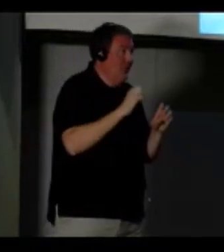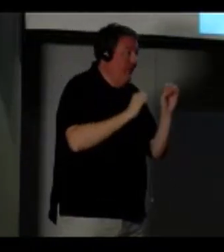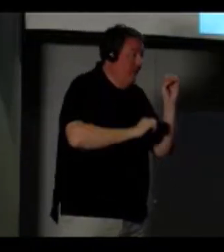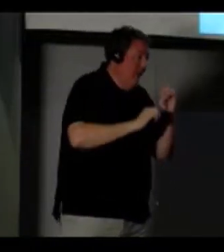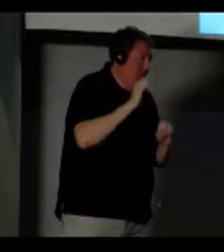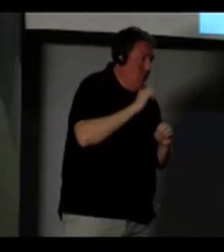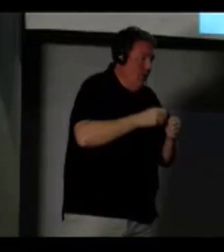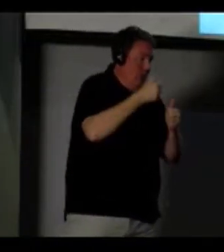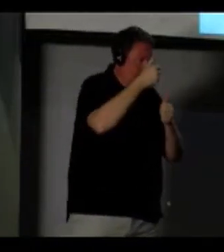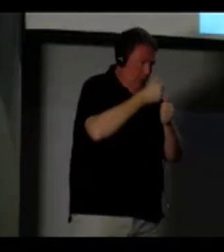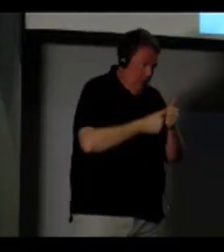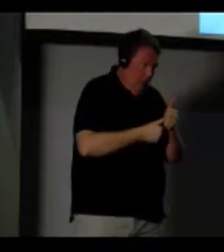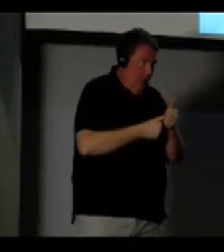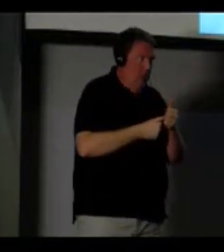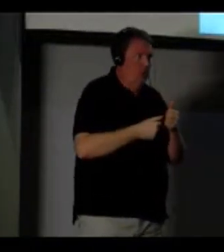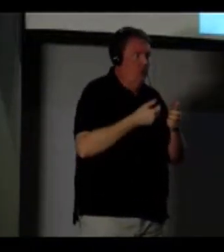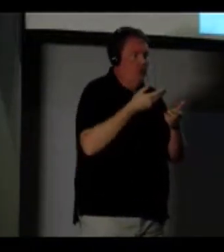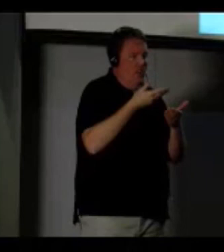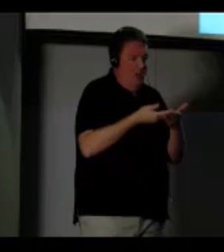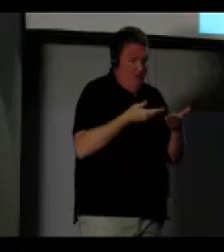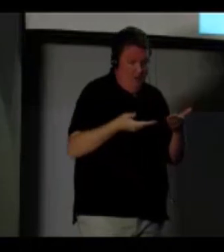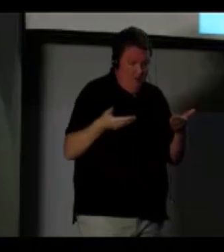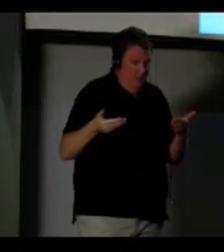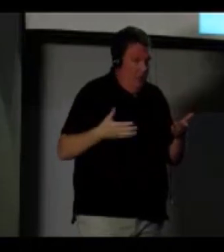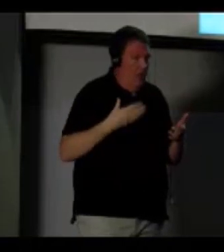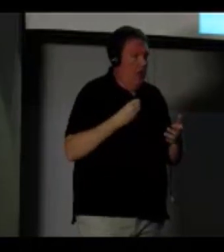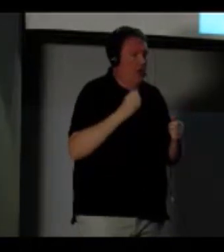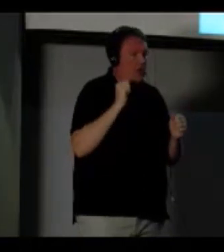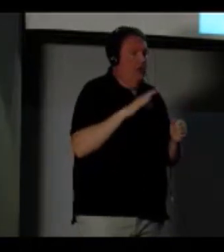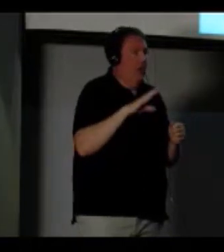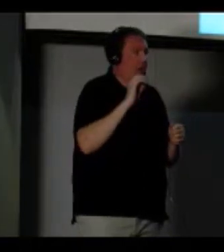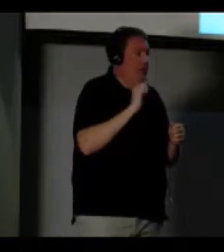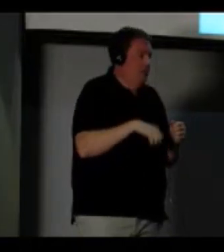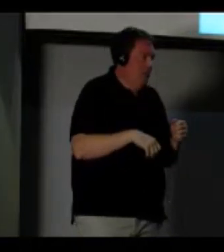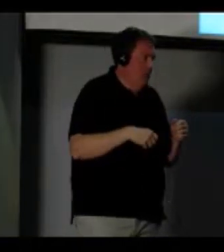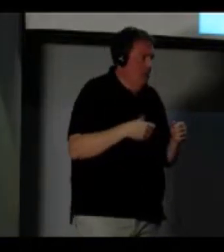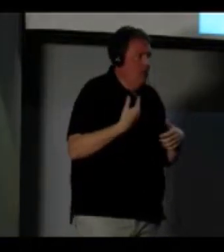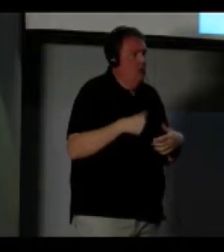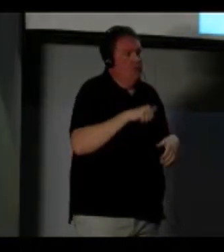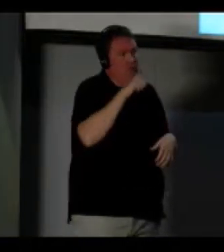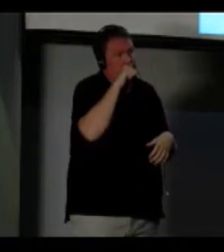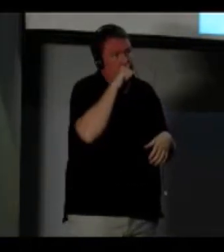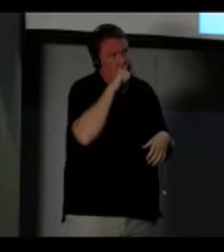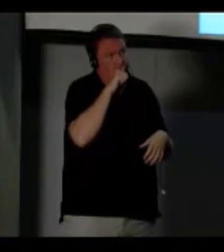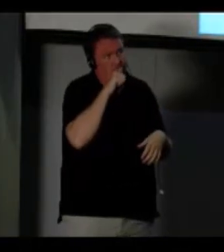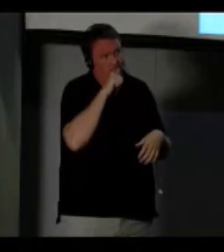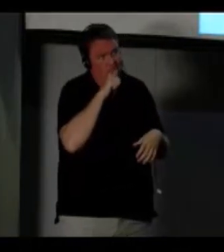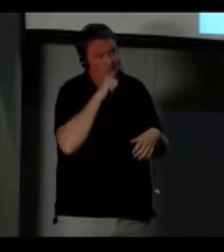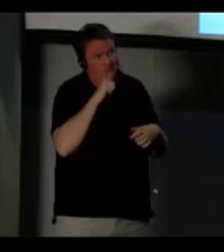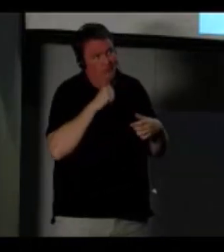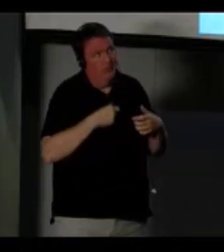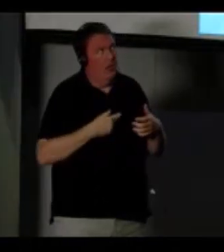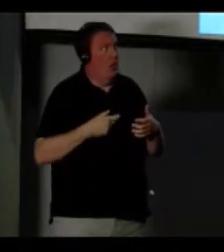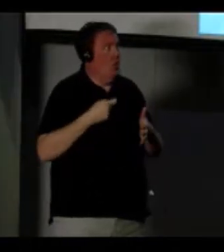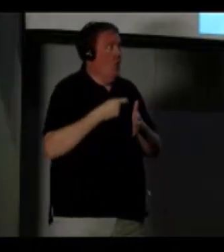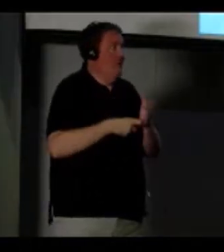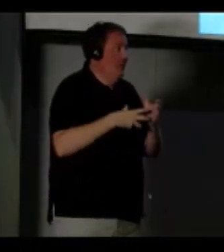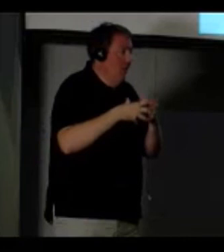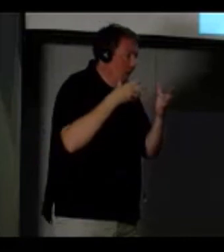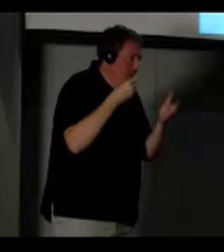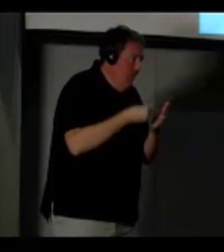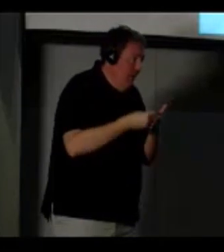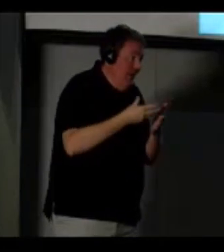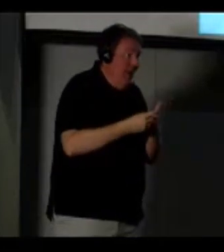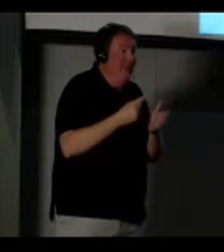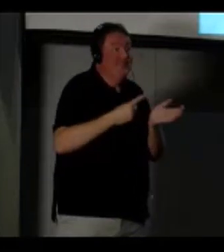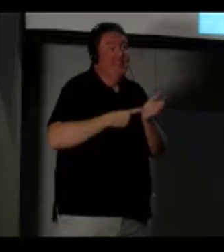item by item, and the process can be painstaking, arduous, costly, and often